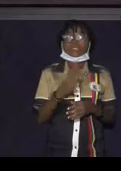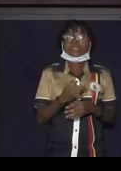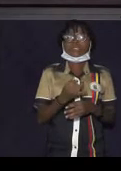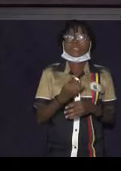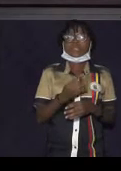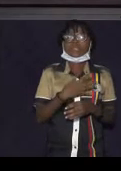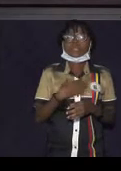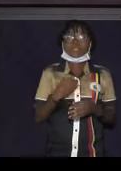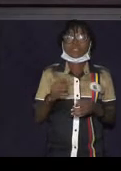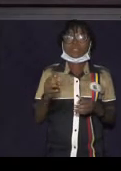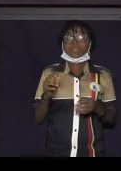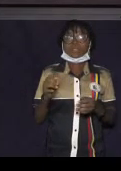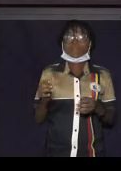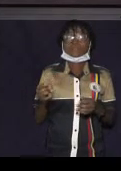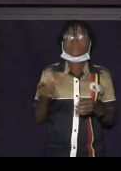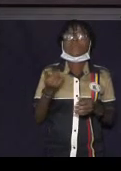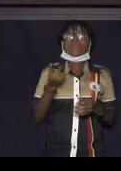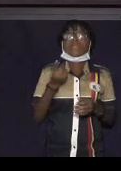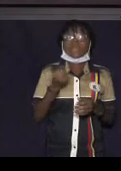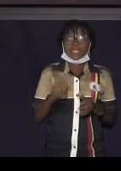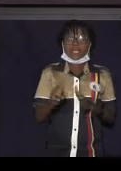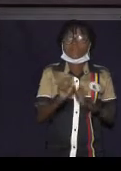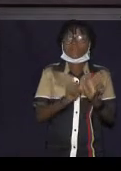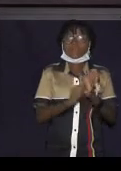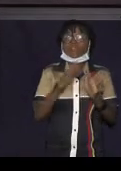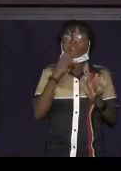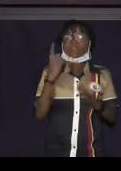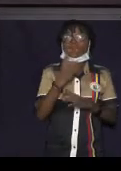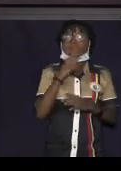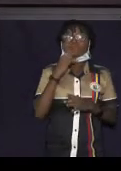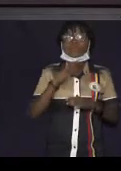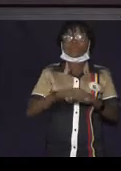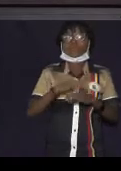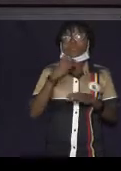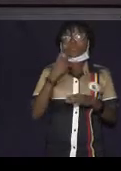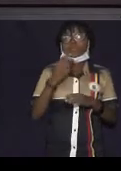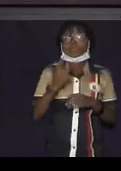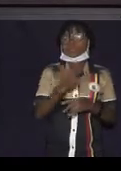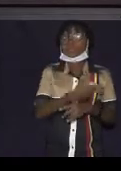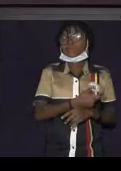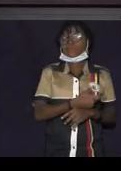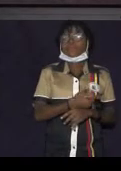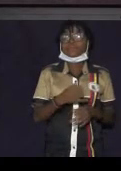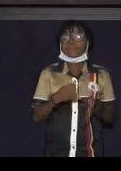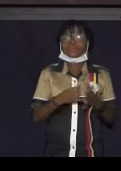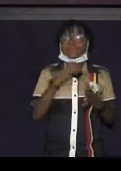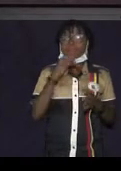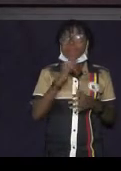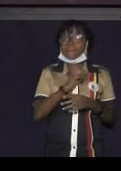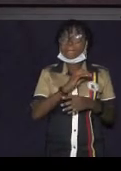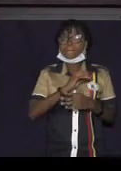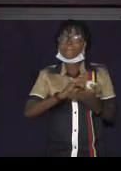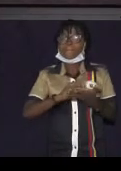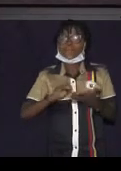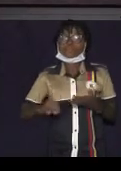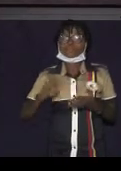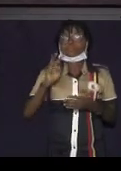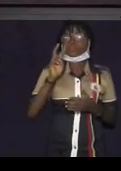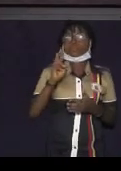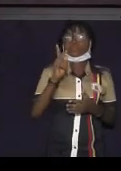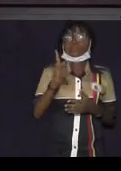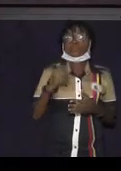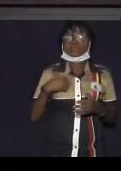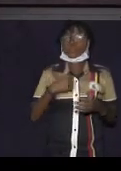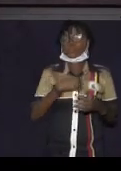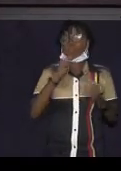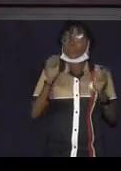2k. The sign is always on the left of the term. On this side, we have 7, then we have minus 5k. Now we can